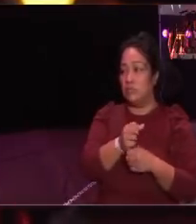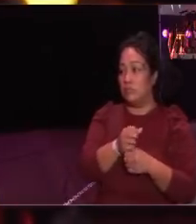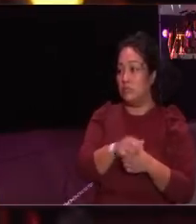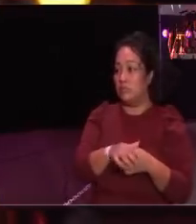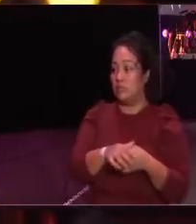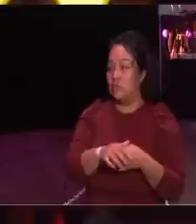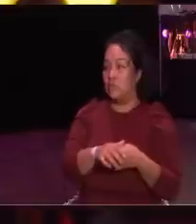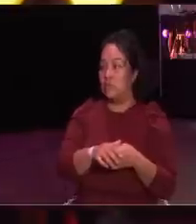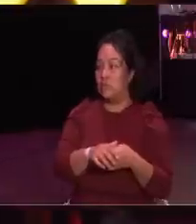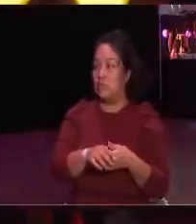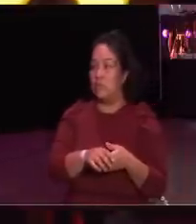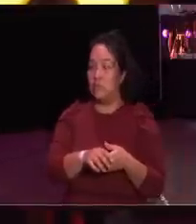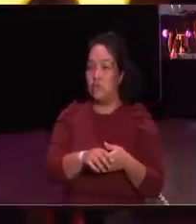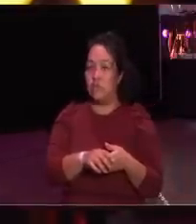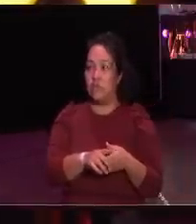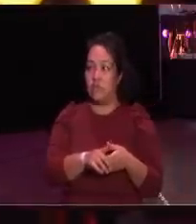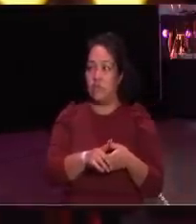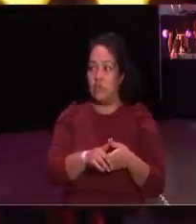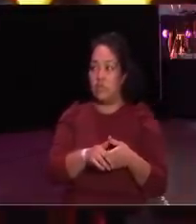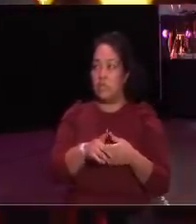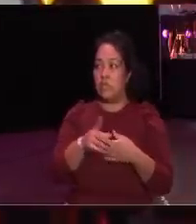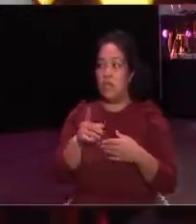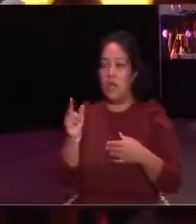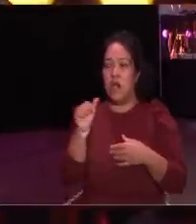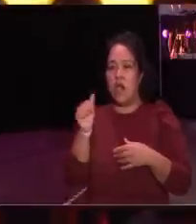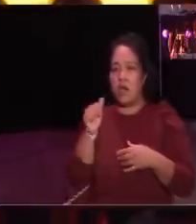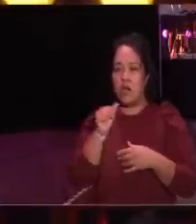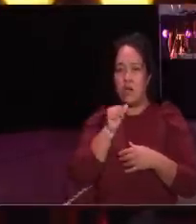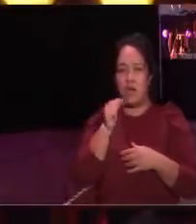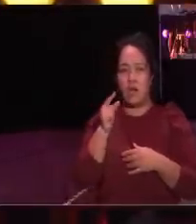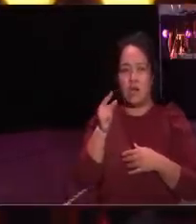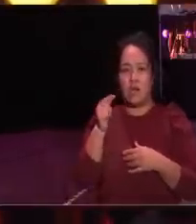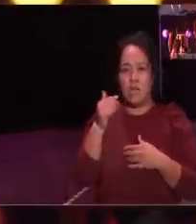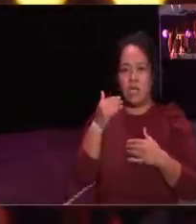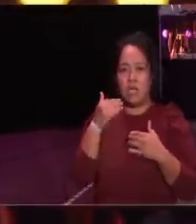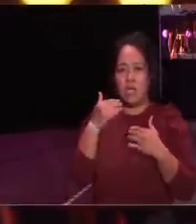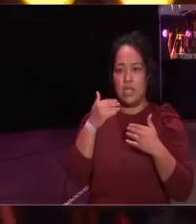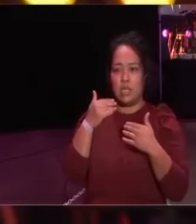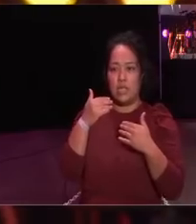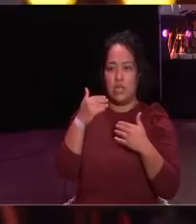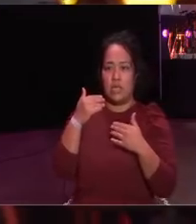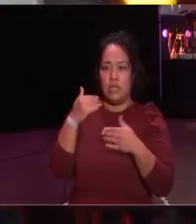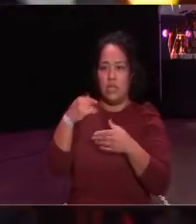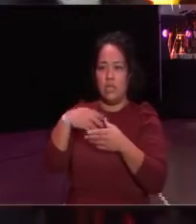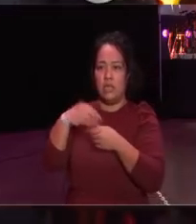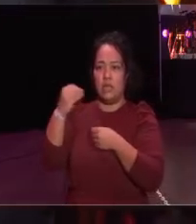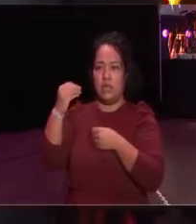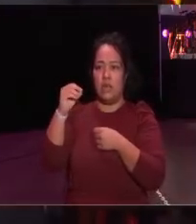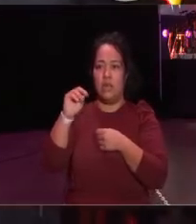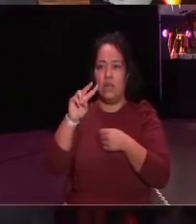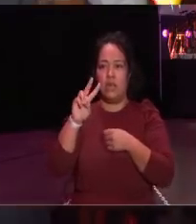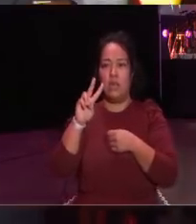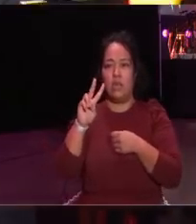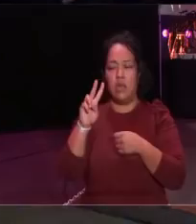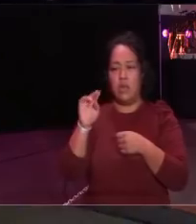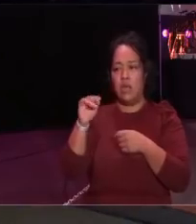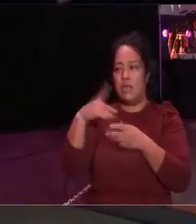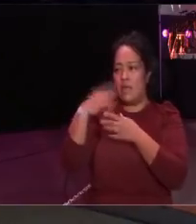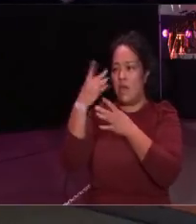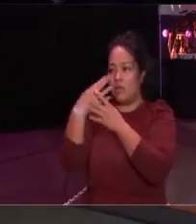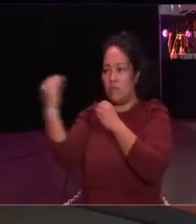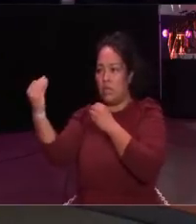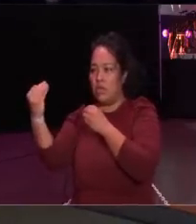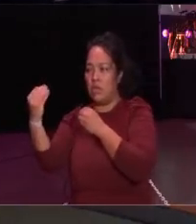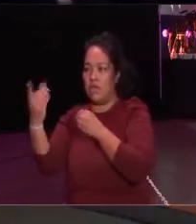Ellos no se desvanecieron. They did not faint. No se hicieron vapor. They did not vaporize. Entraron a la presencia